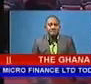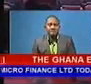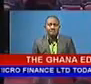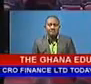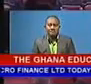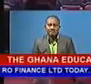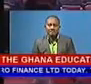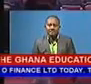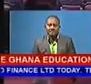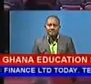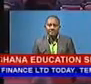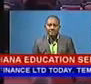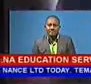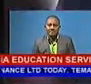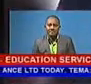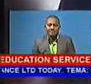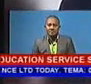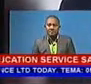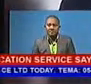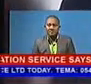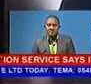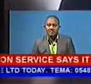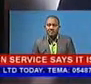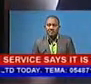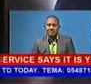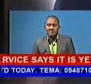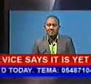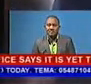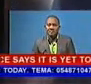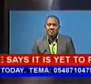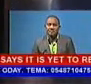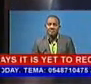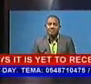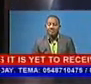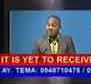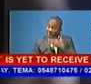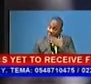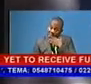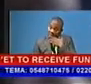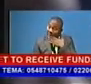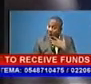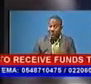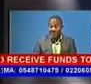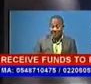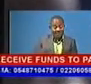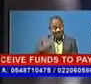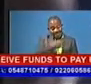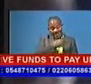To the credibility of the witness and his alleged bad faith. The impression has been created